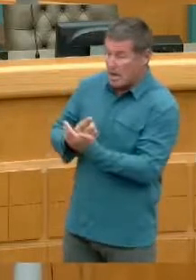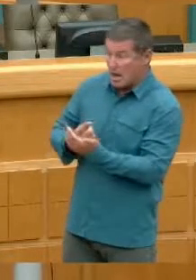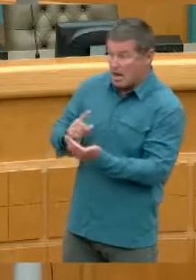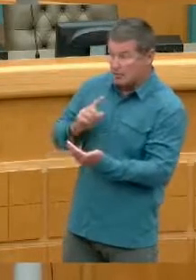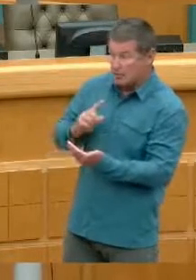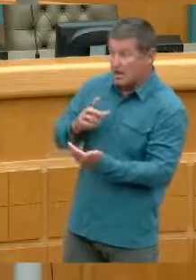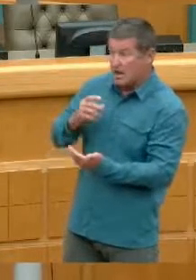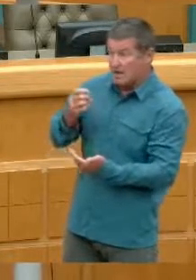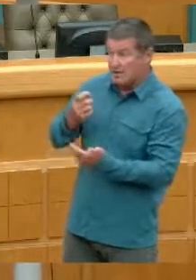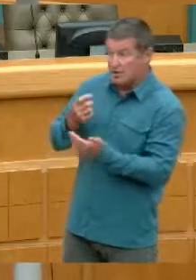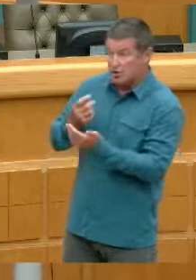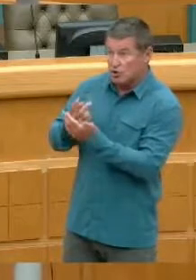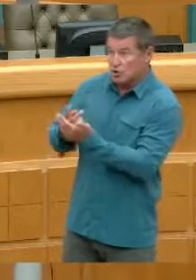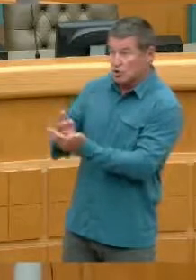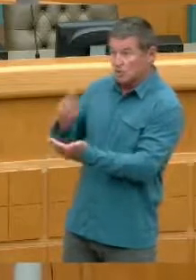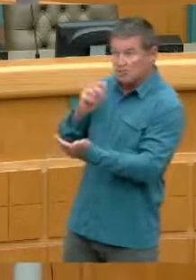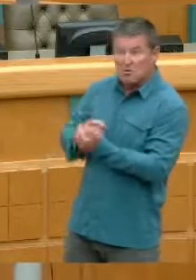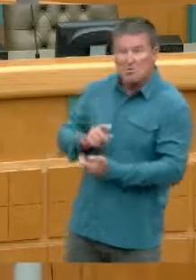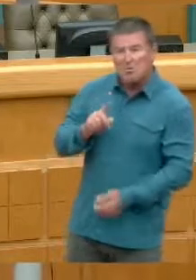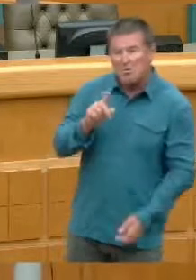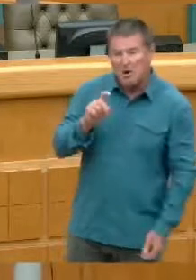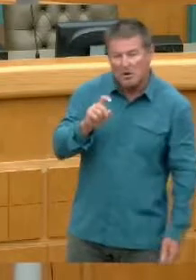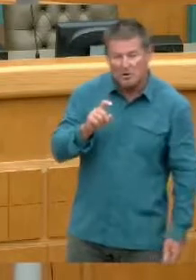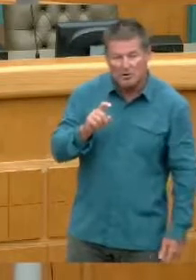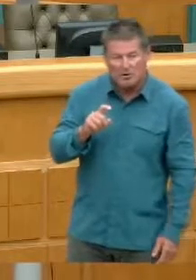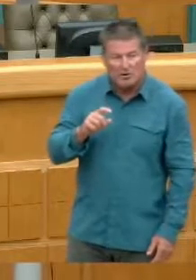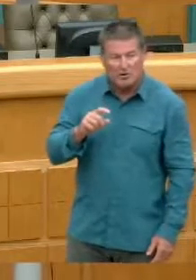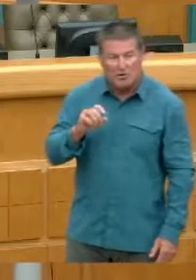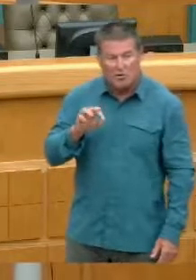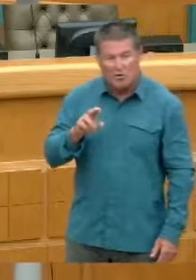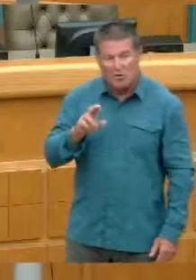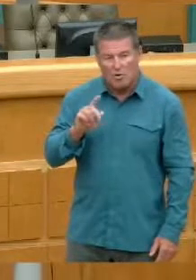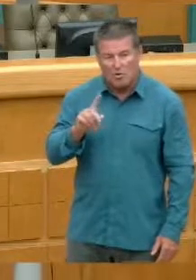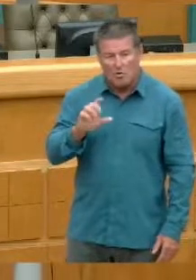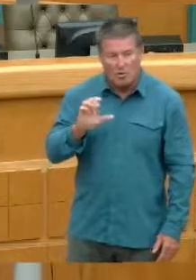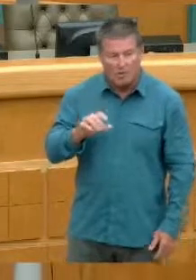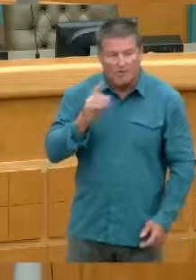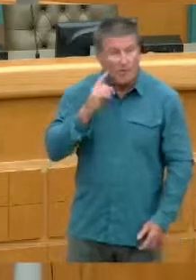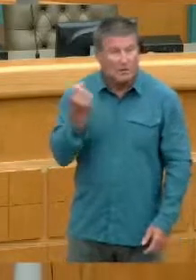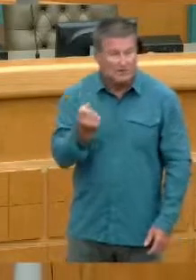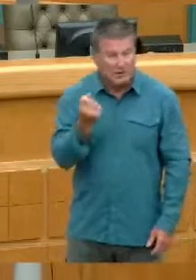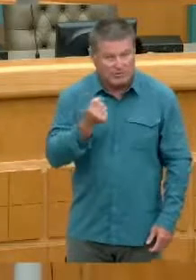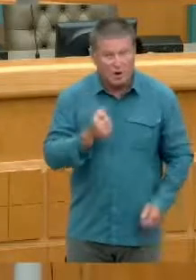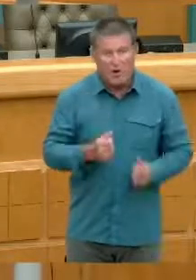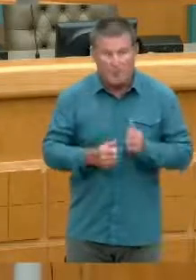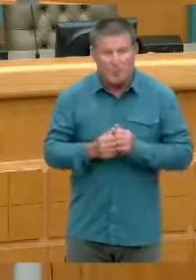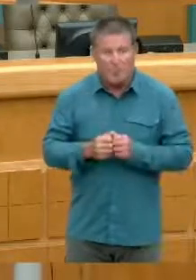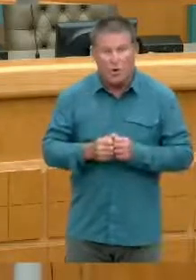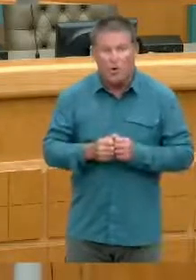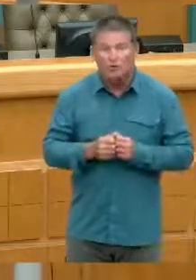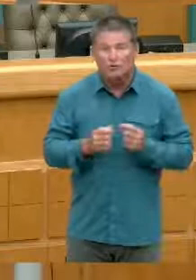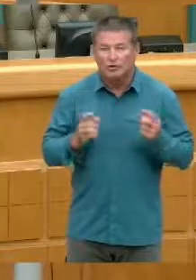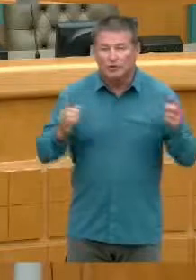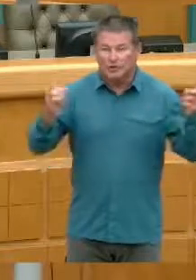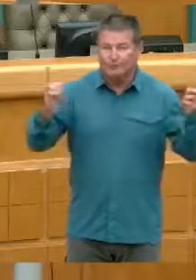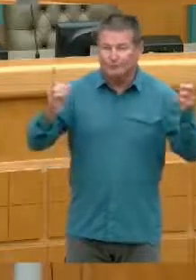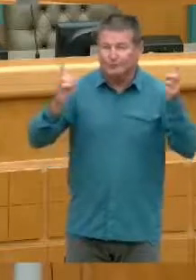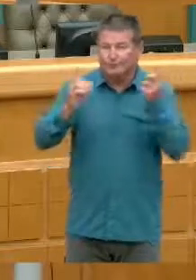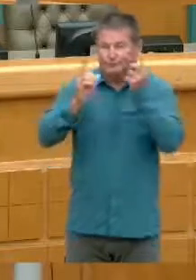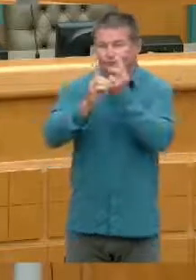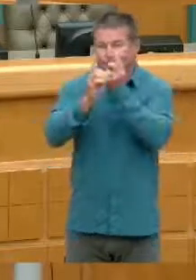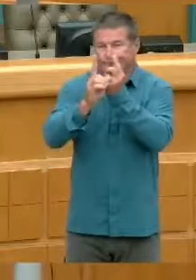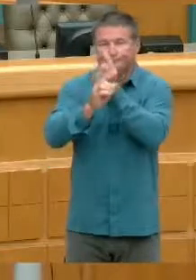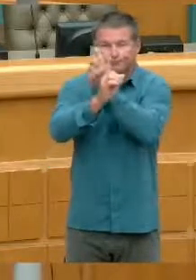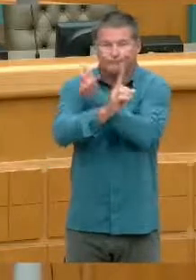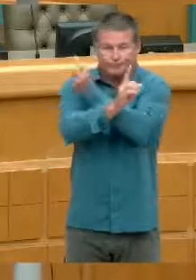it was right around 100 or even above for those particular days. Saturday is the day with the most